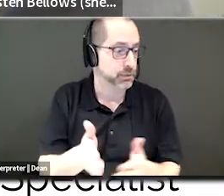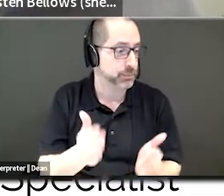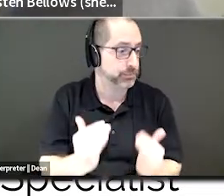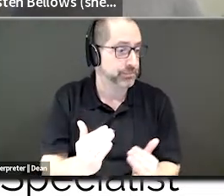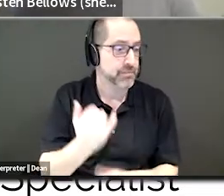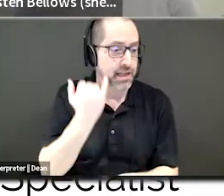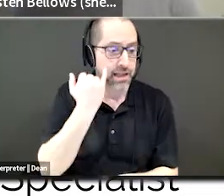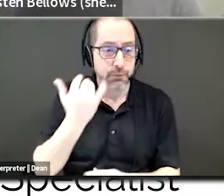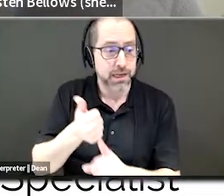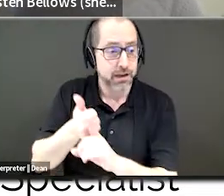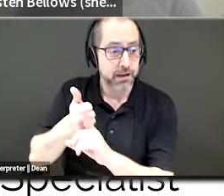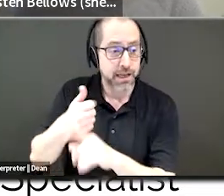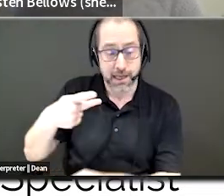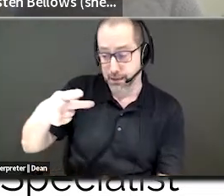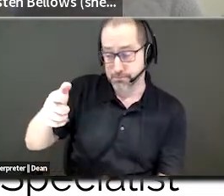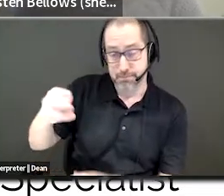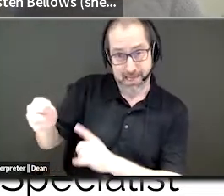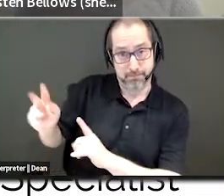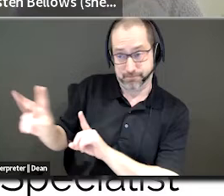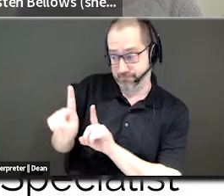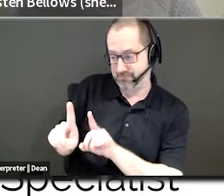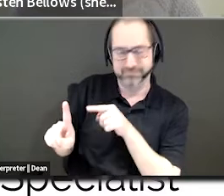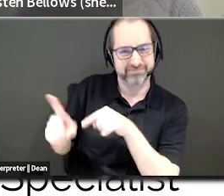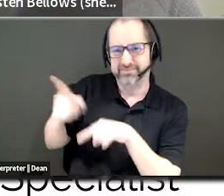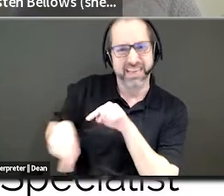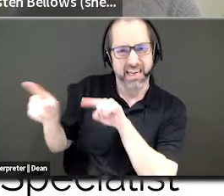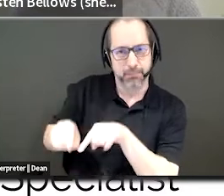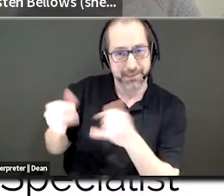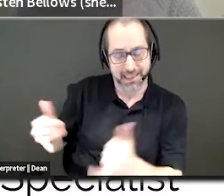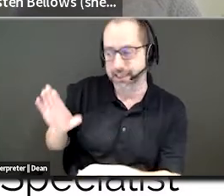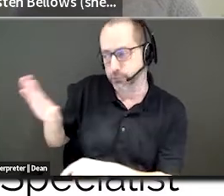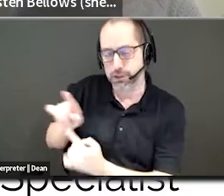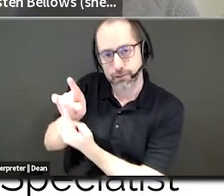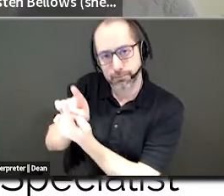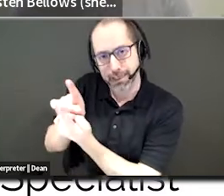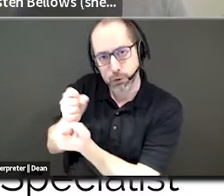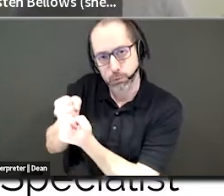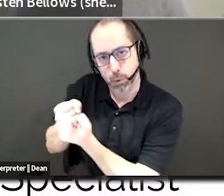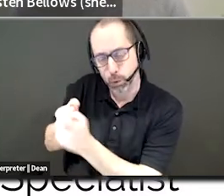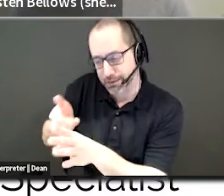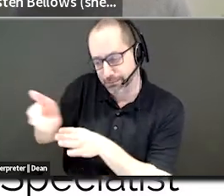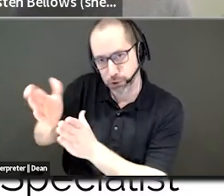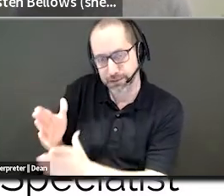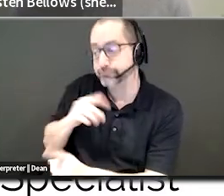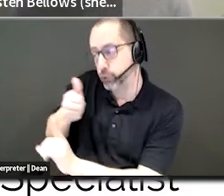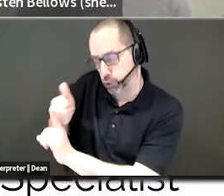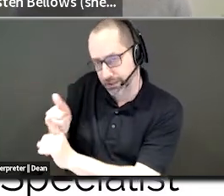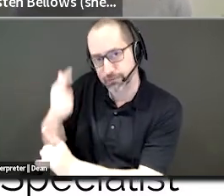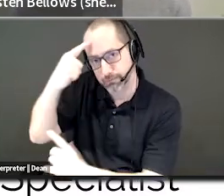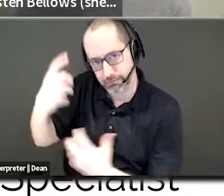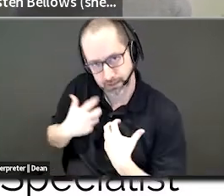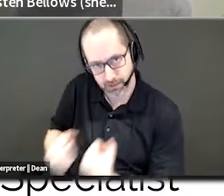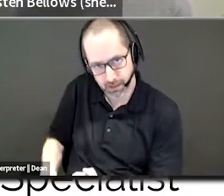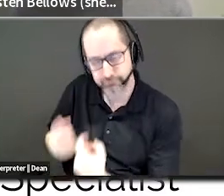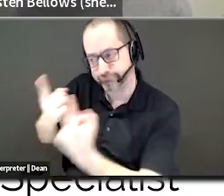had been able to join us. She is our peer support specialist and also has lived mental health experience as well.